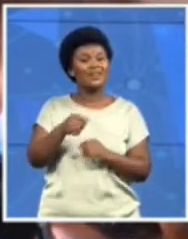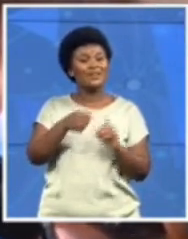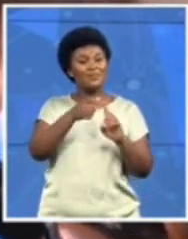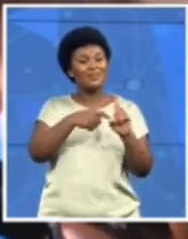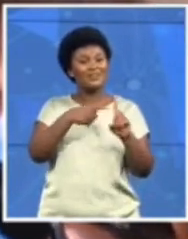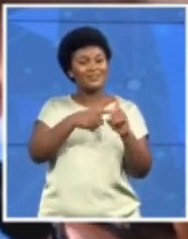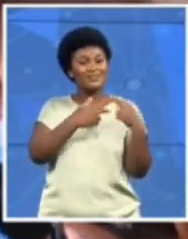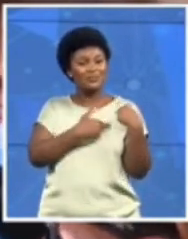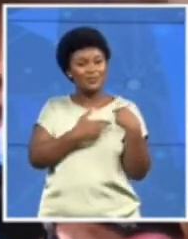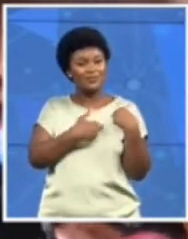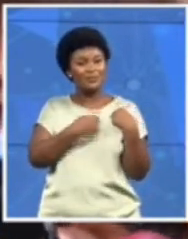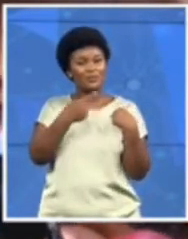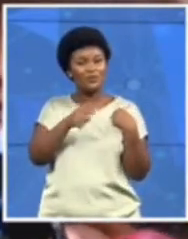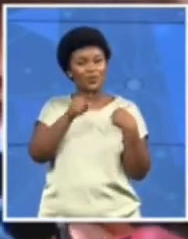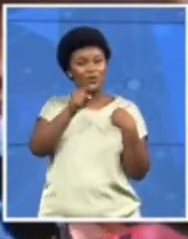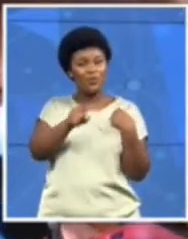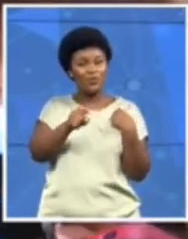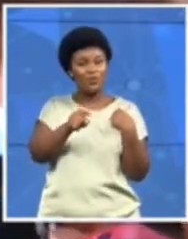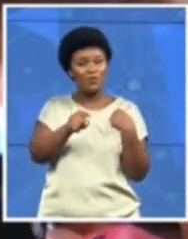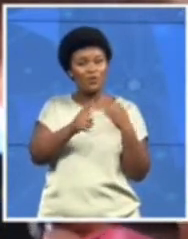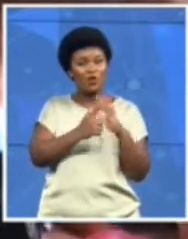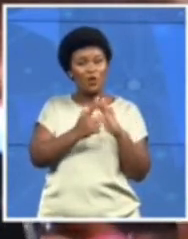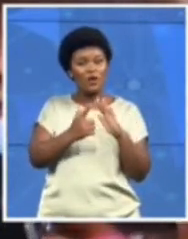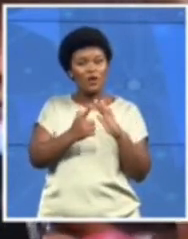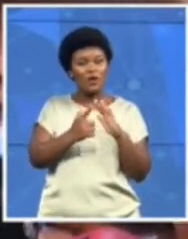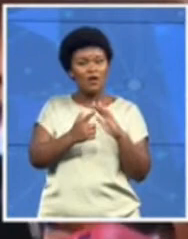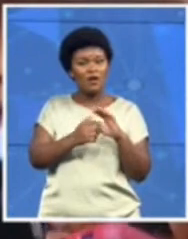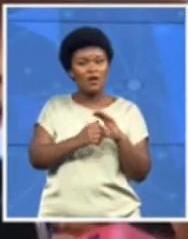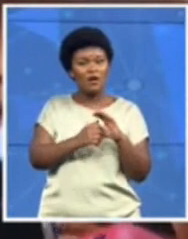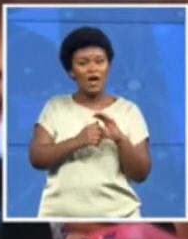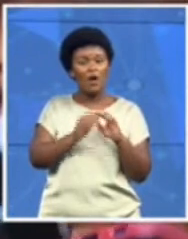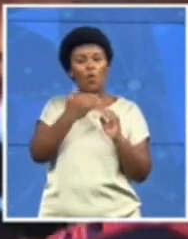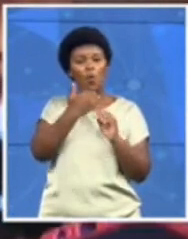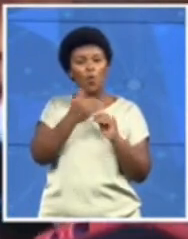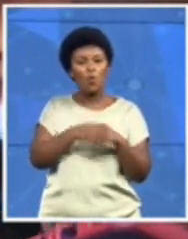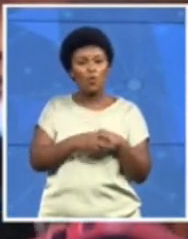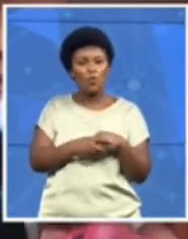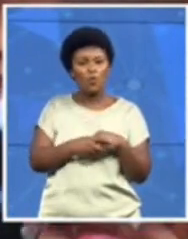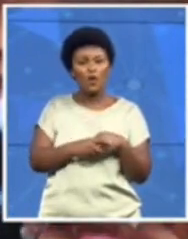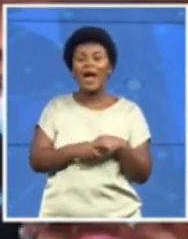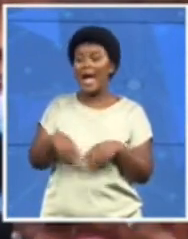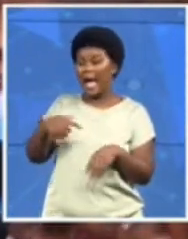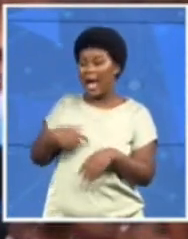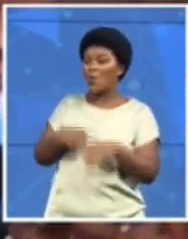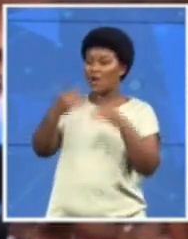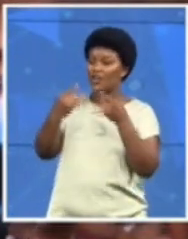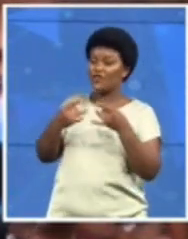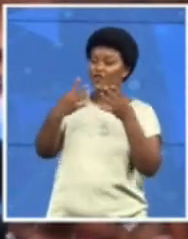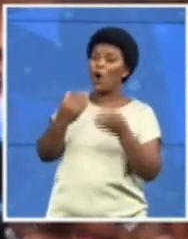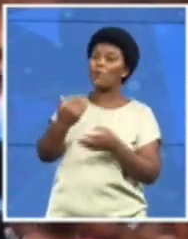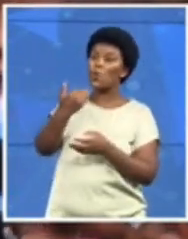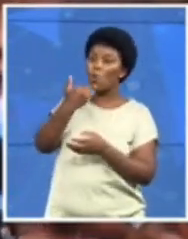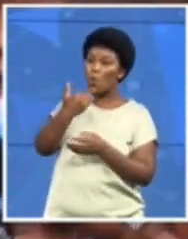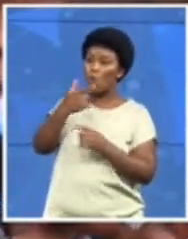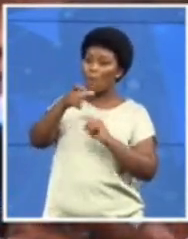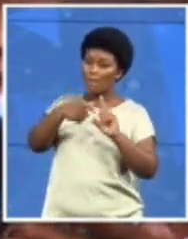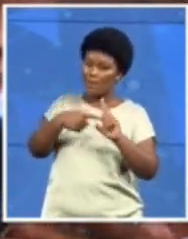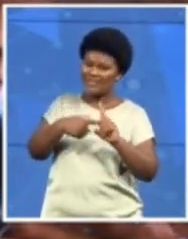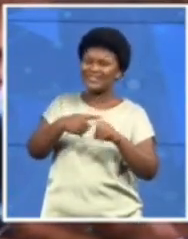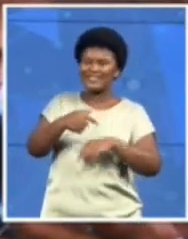I will disclose his identity when the time comes, but there won't be any harm if I don't tell you now. But